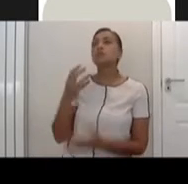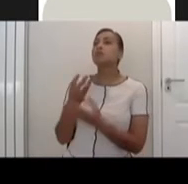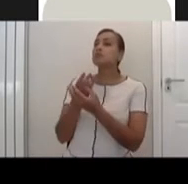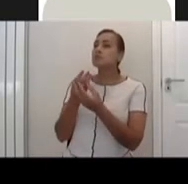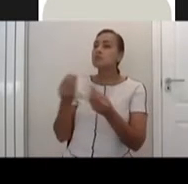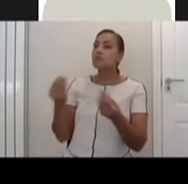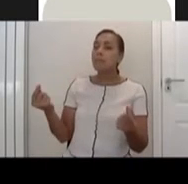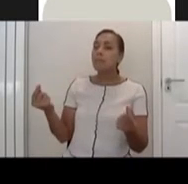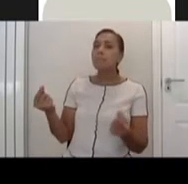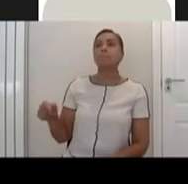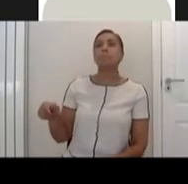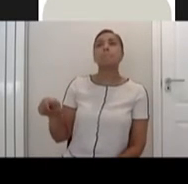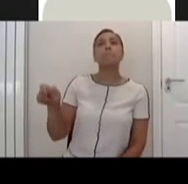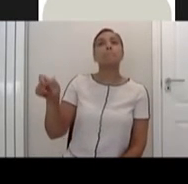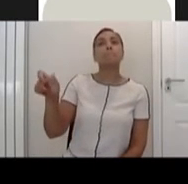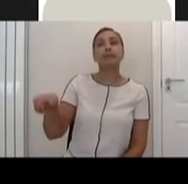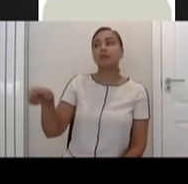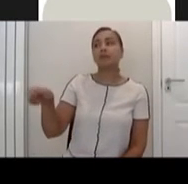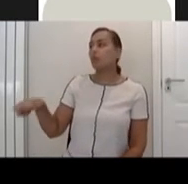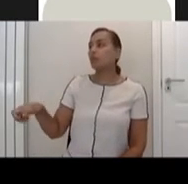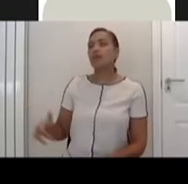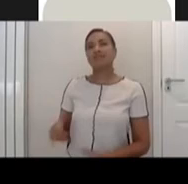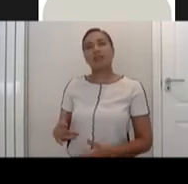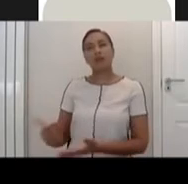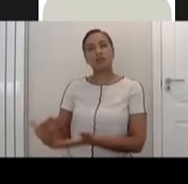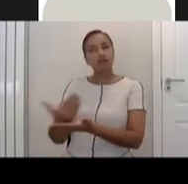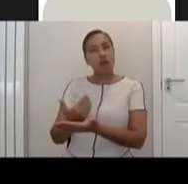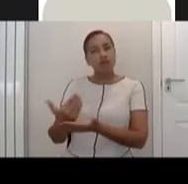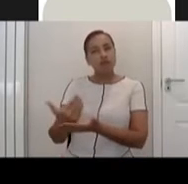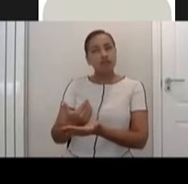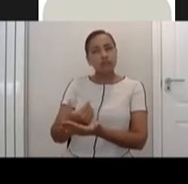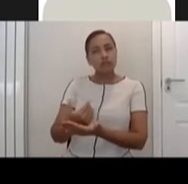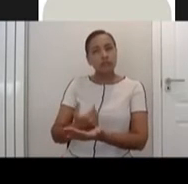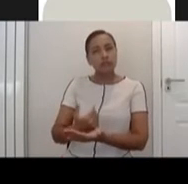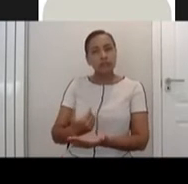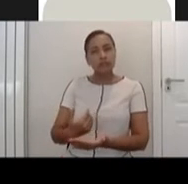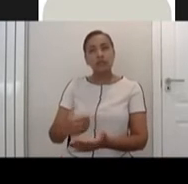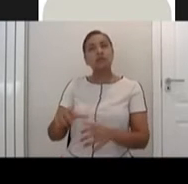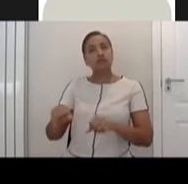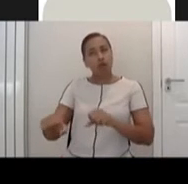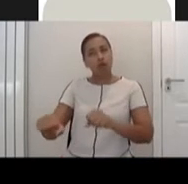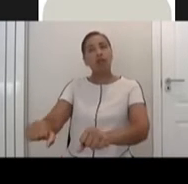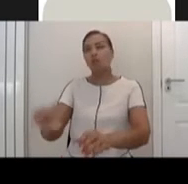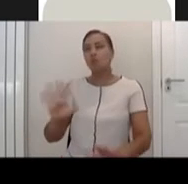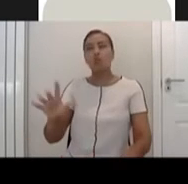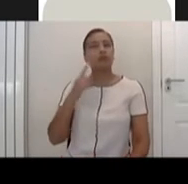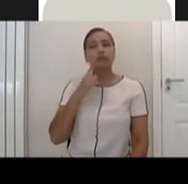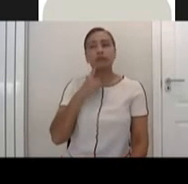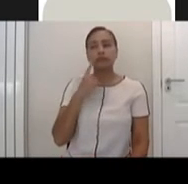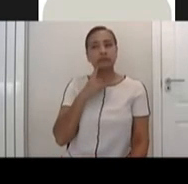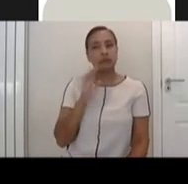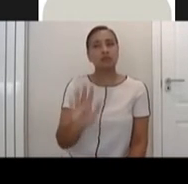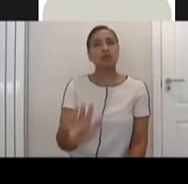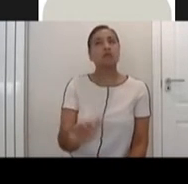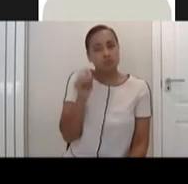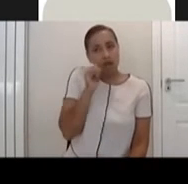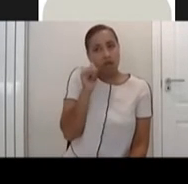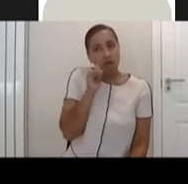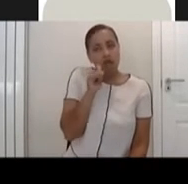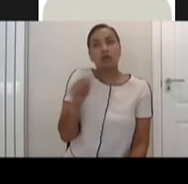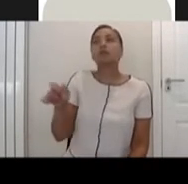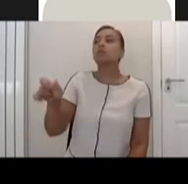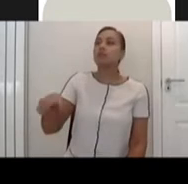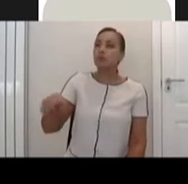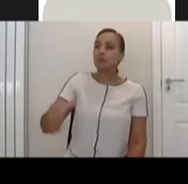people, recovery is not, is a long-term thing. And so, people will need to